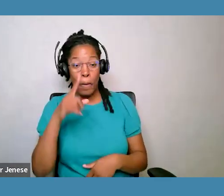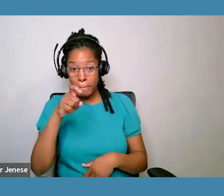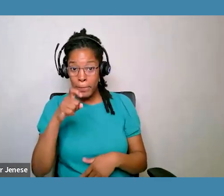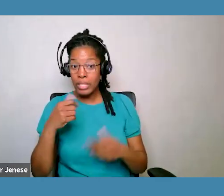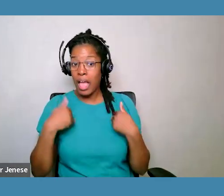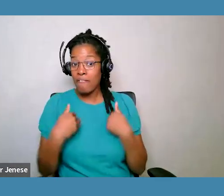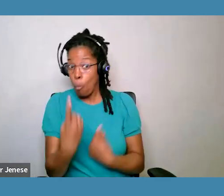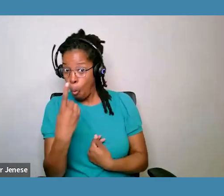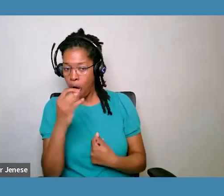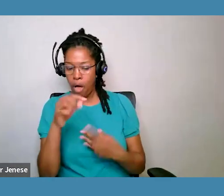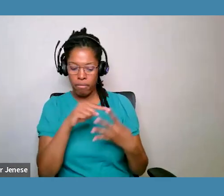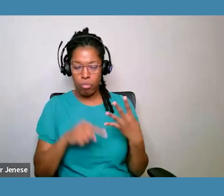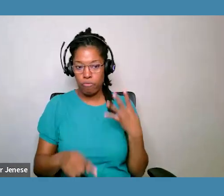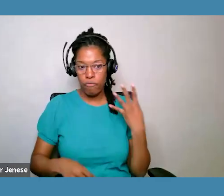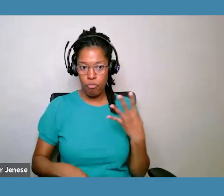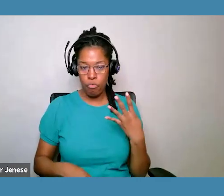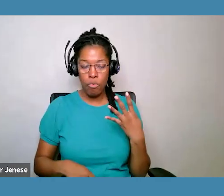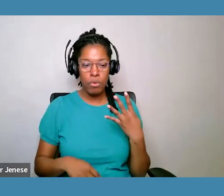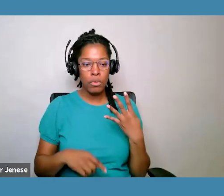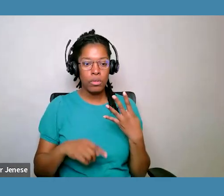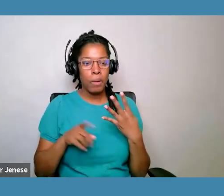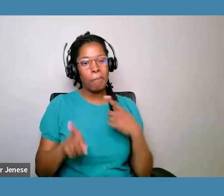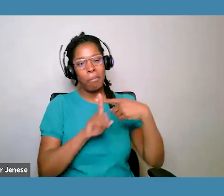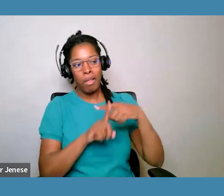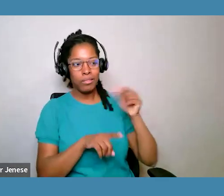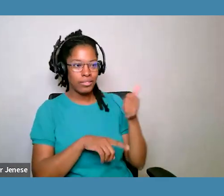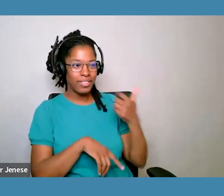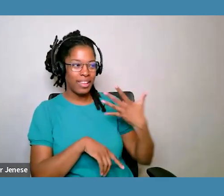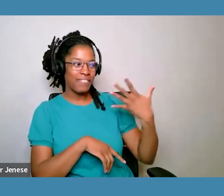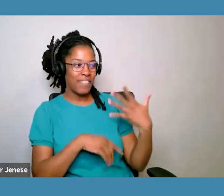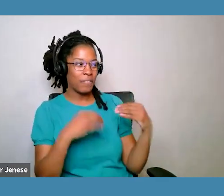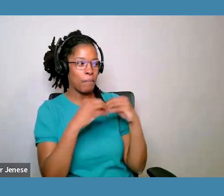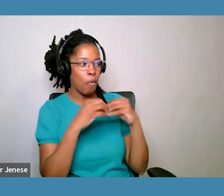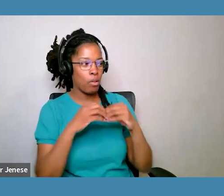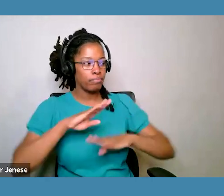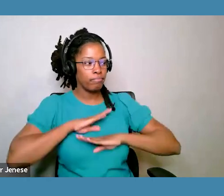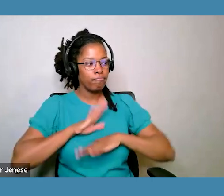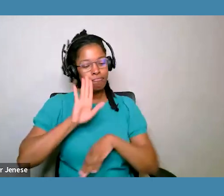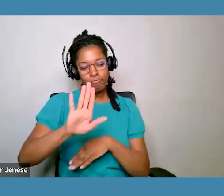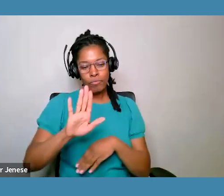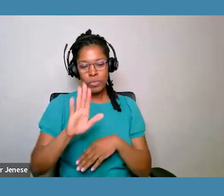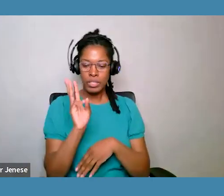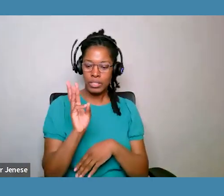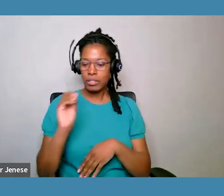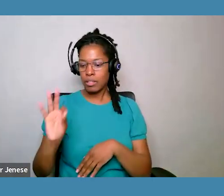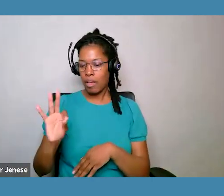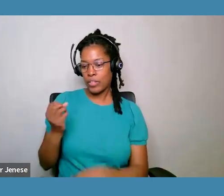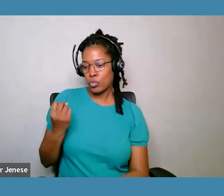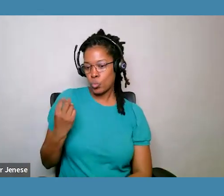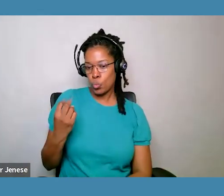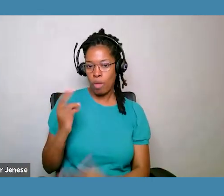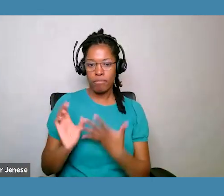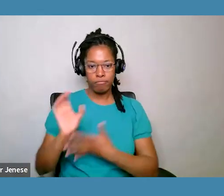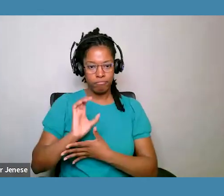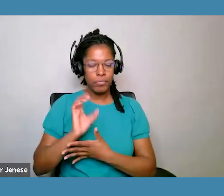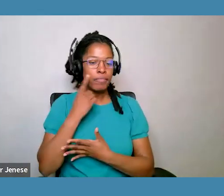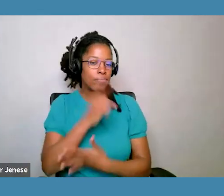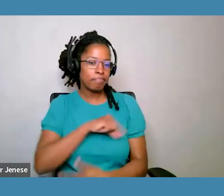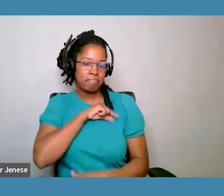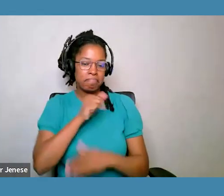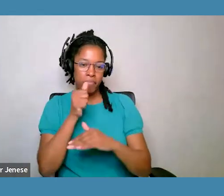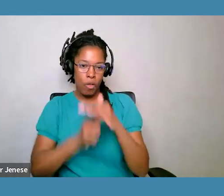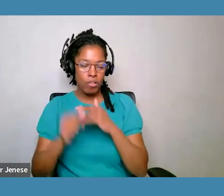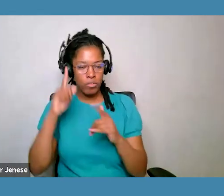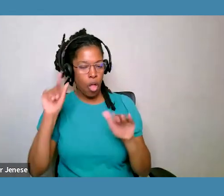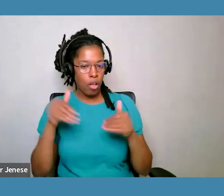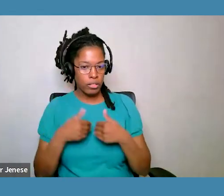four, along with, 5 more to meet your 6 of 12 criteria to qualify under the